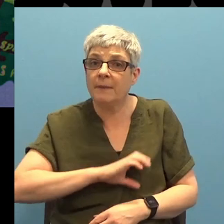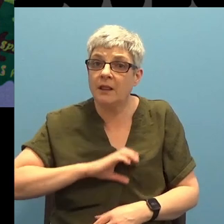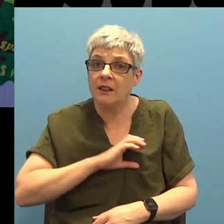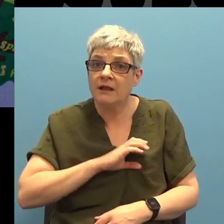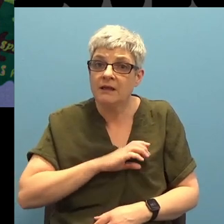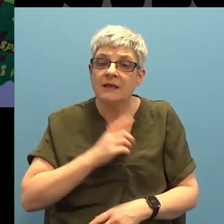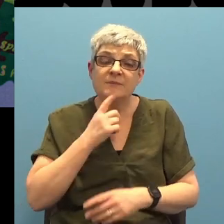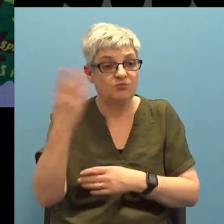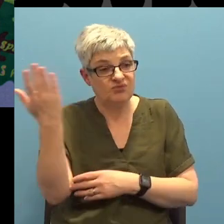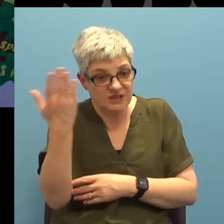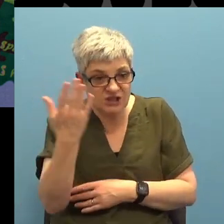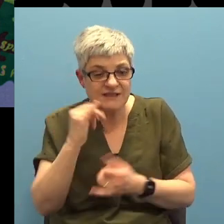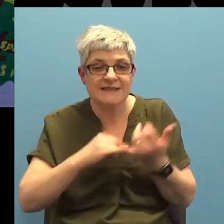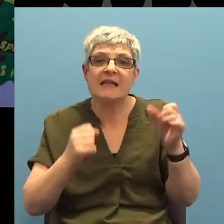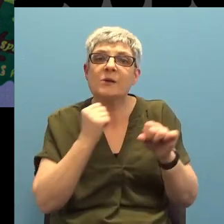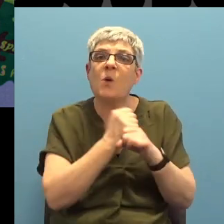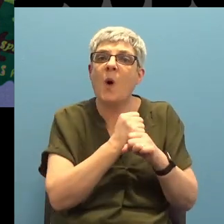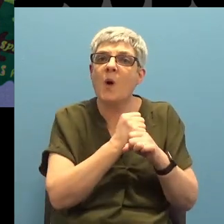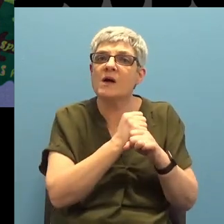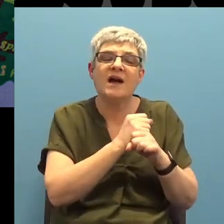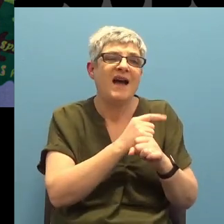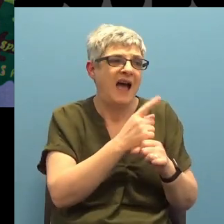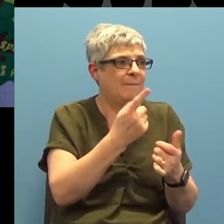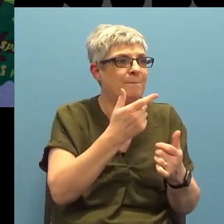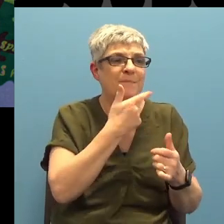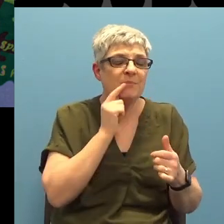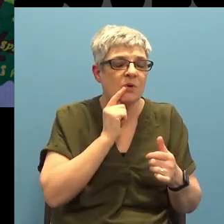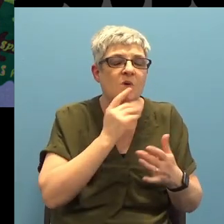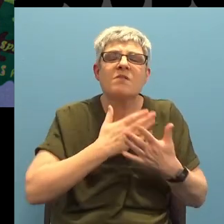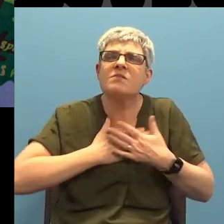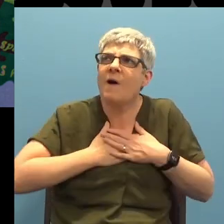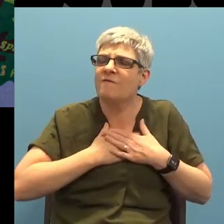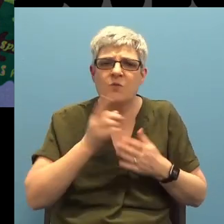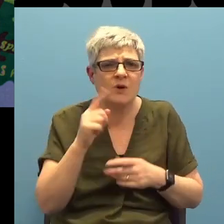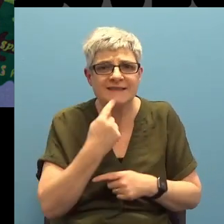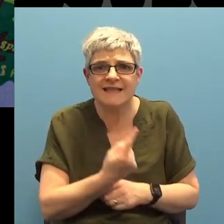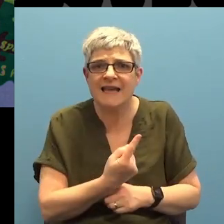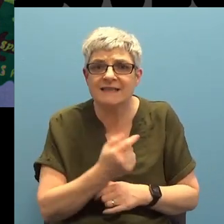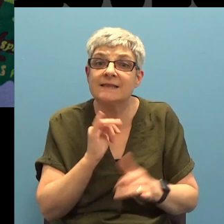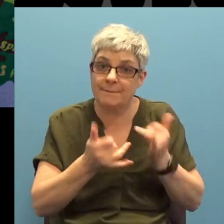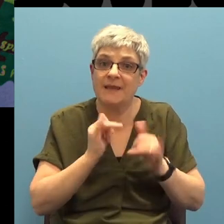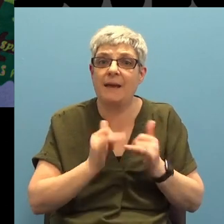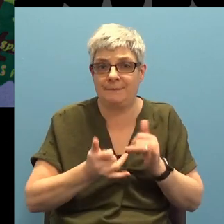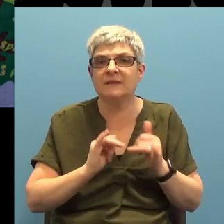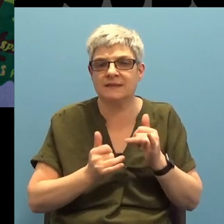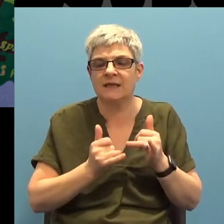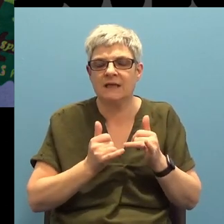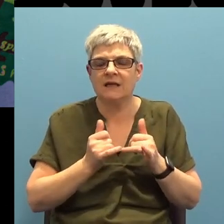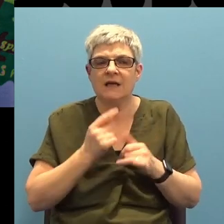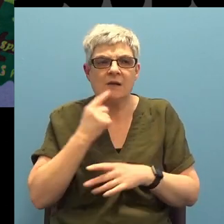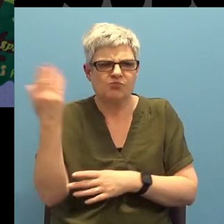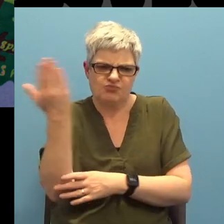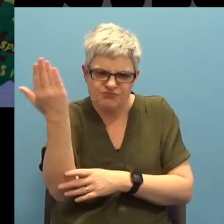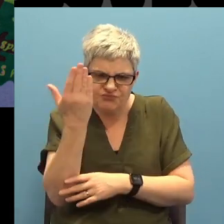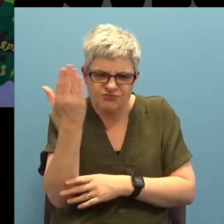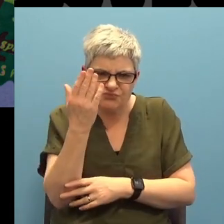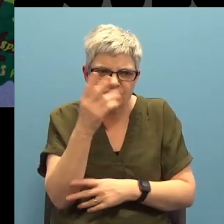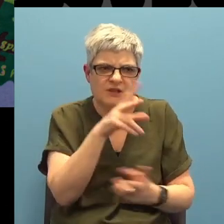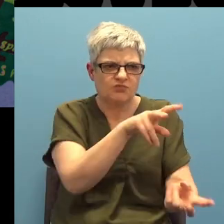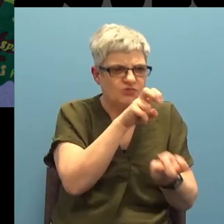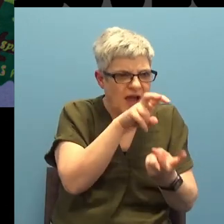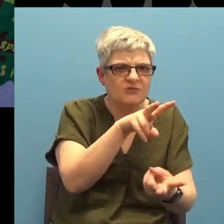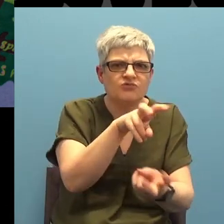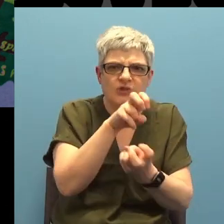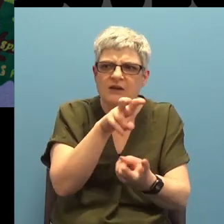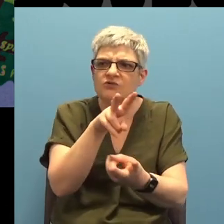synagogues sometimes, and people are just loving what he's saying. His preaching is attracting some amazing